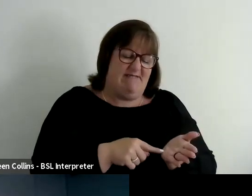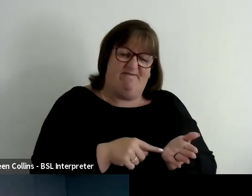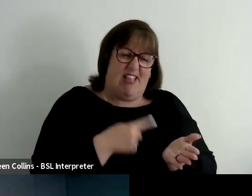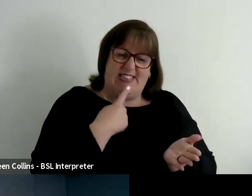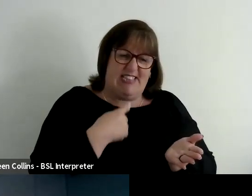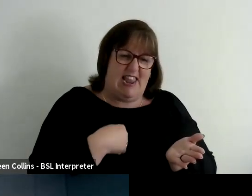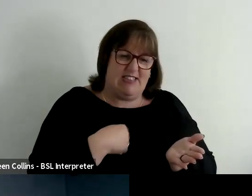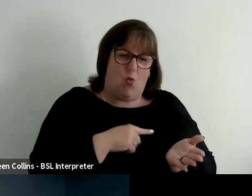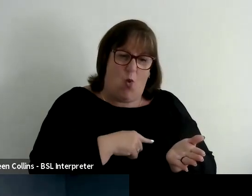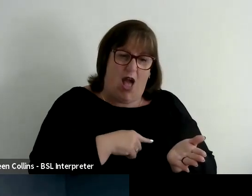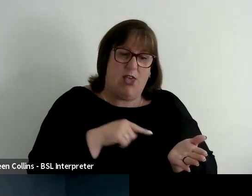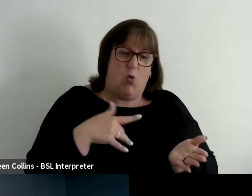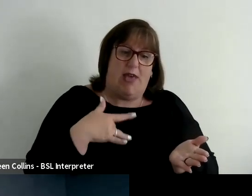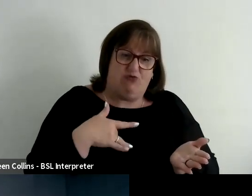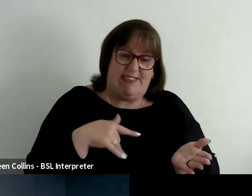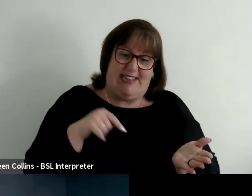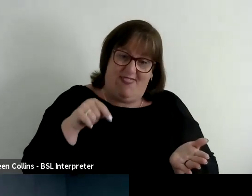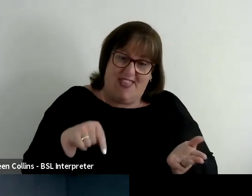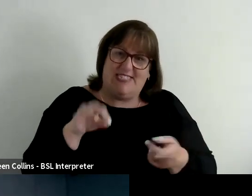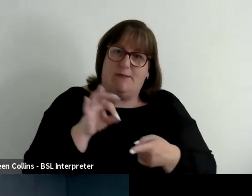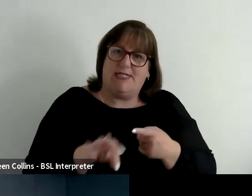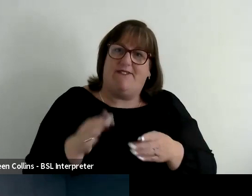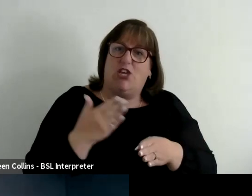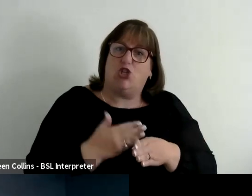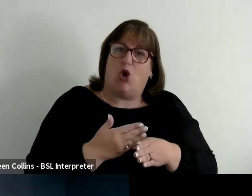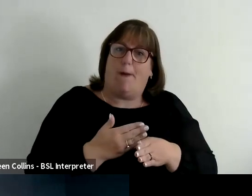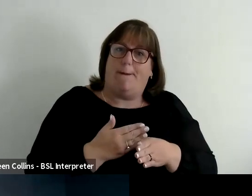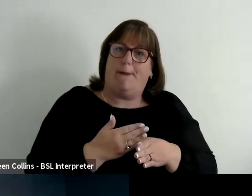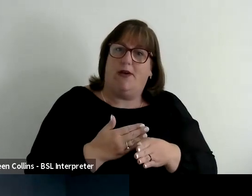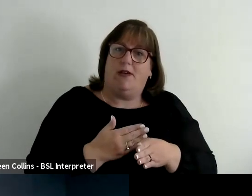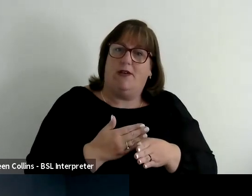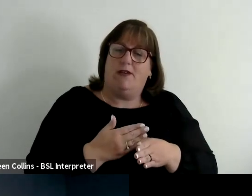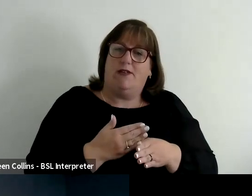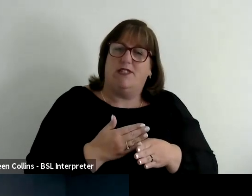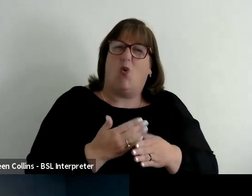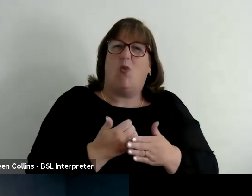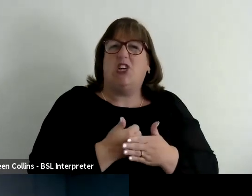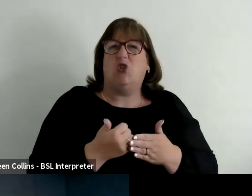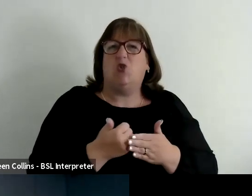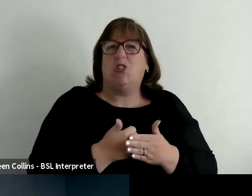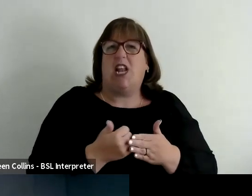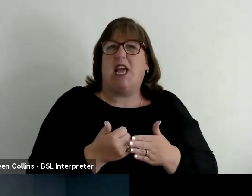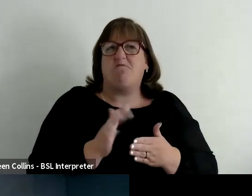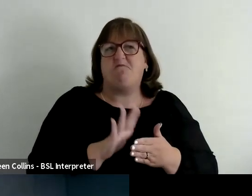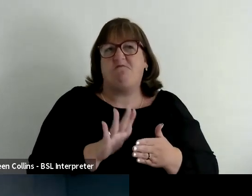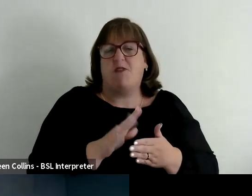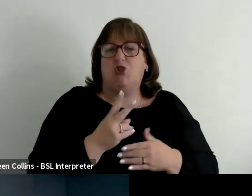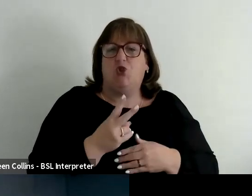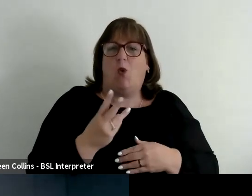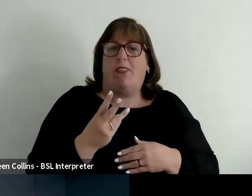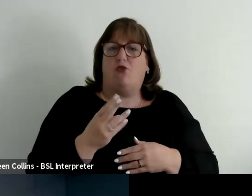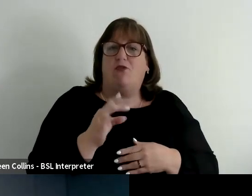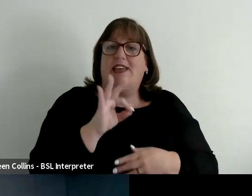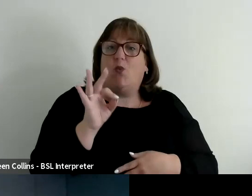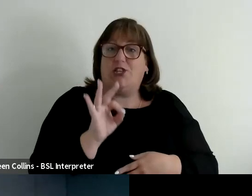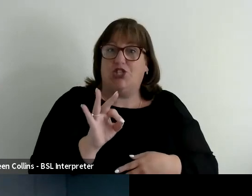job or why you're interested in Channel 4. So there'll normally be two or three questions to answer.